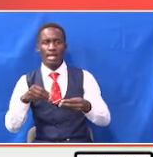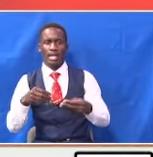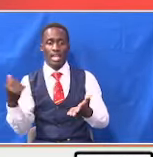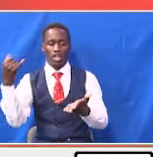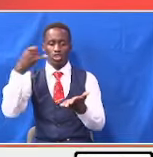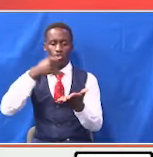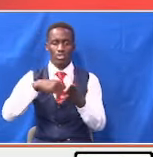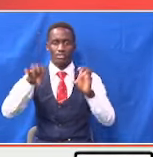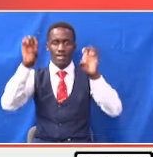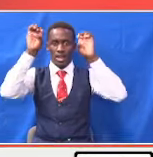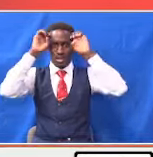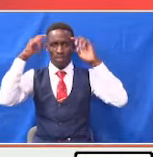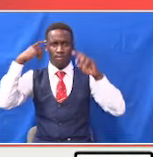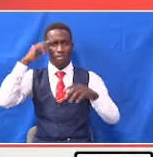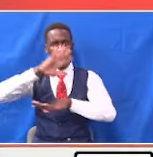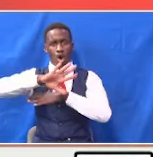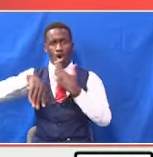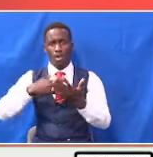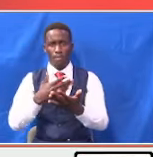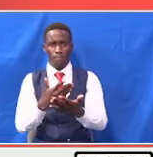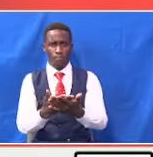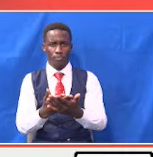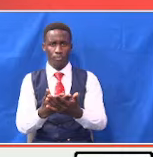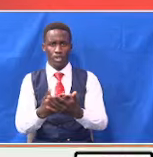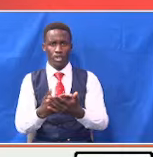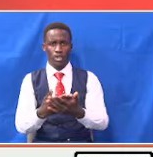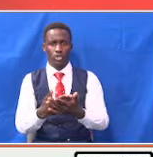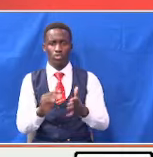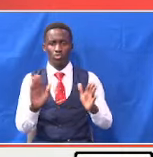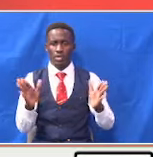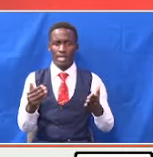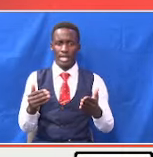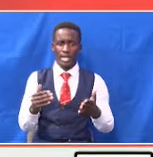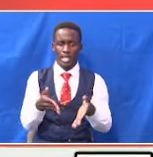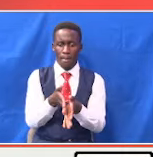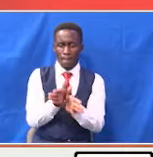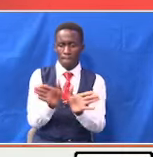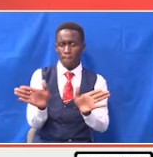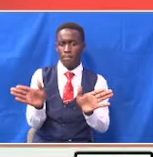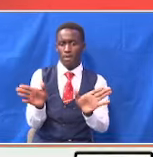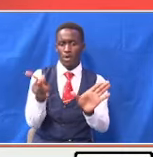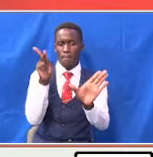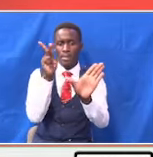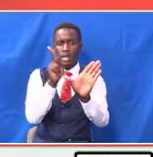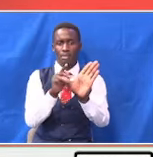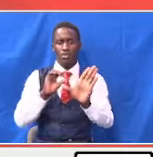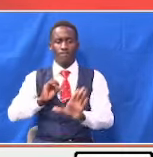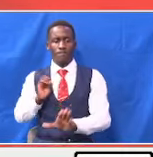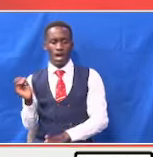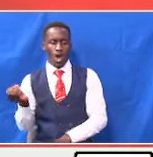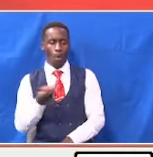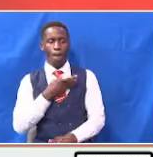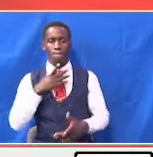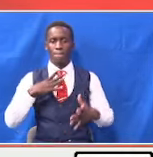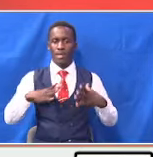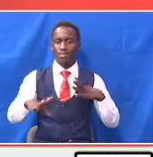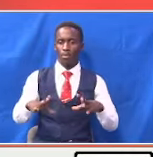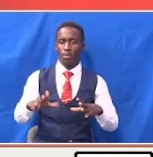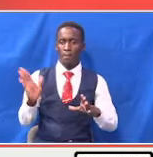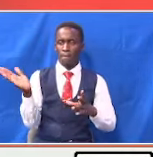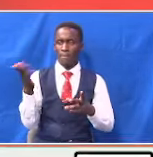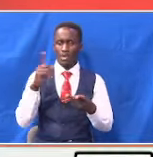education, so the structure to promote the broad-based participation of our people. Let me get back to number